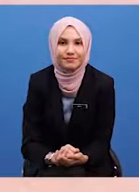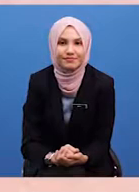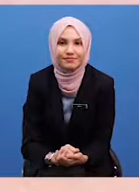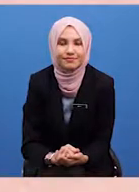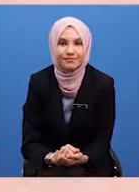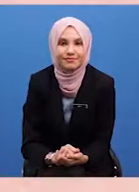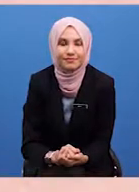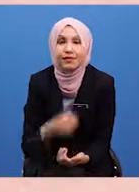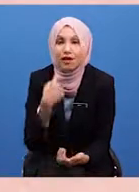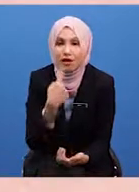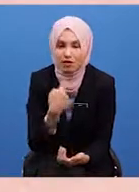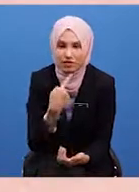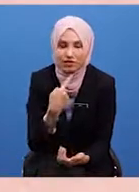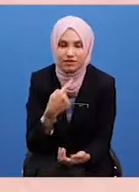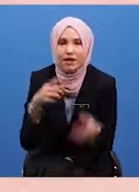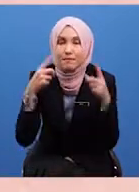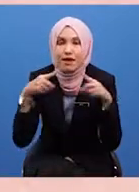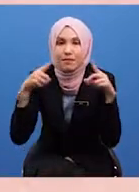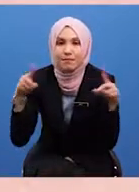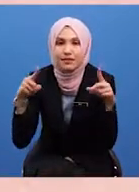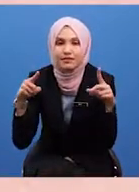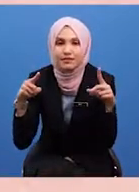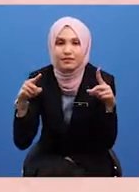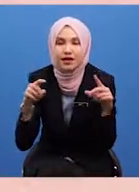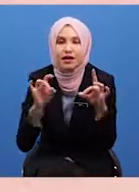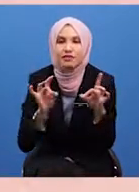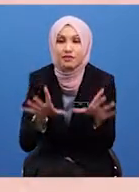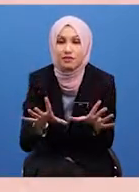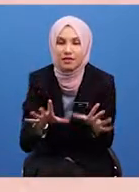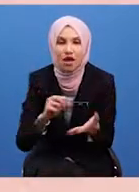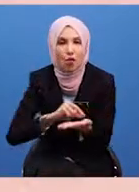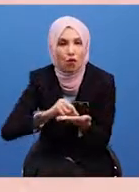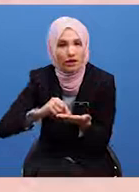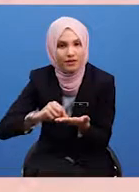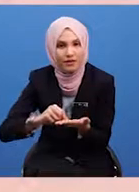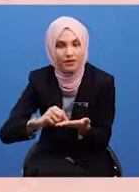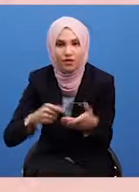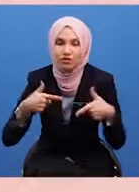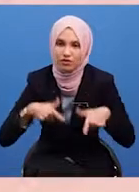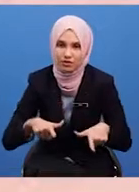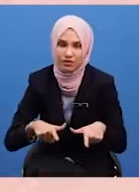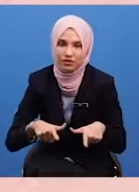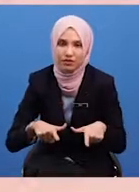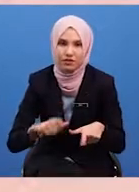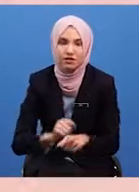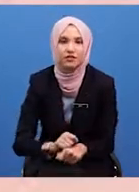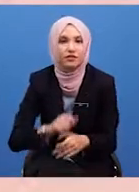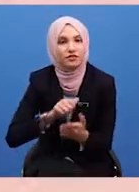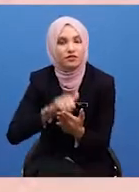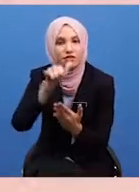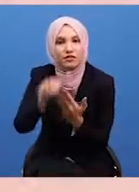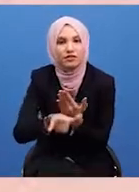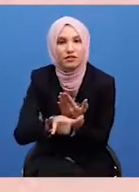Alan Bailey is an infamous Australian writer. He was born on 29th January 1943 and he